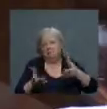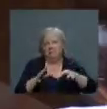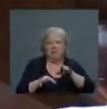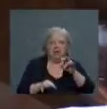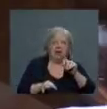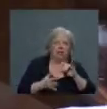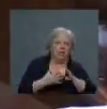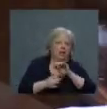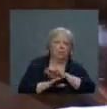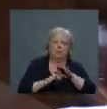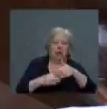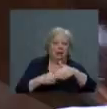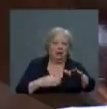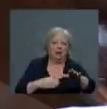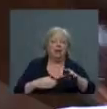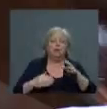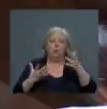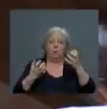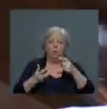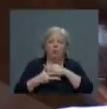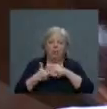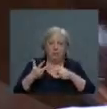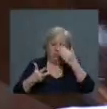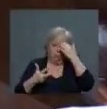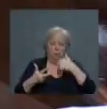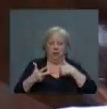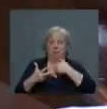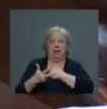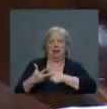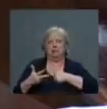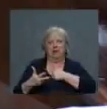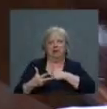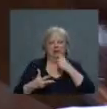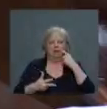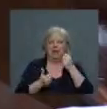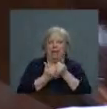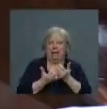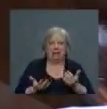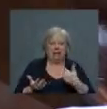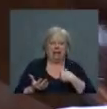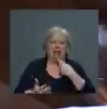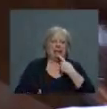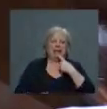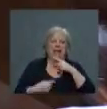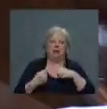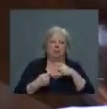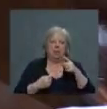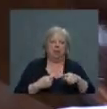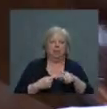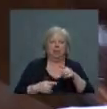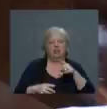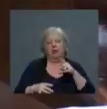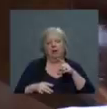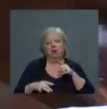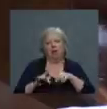want them to know that I apologize for anything that I said about their poor response.